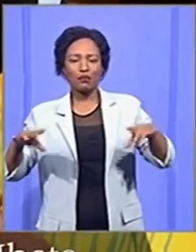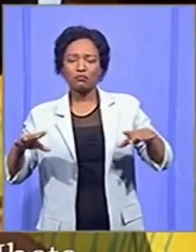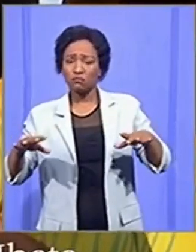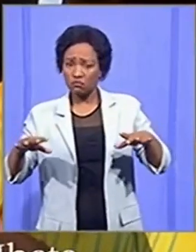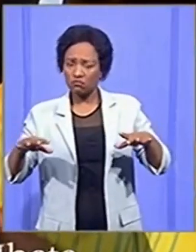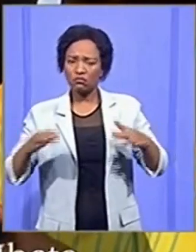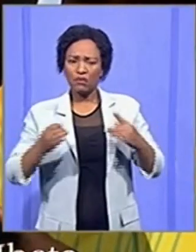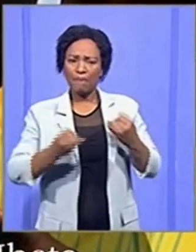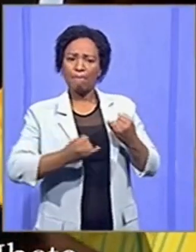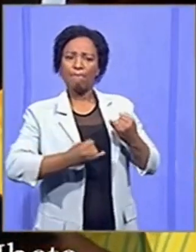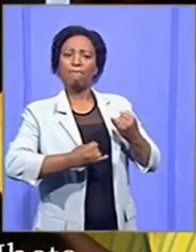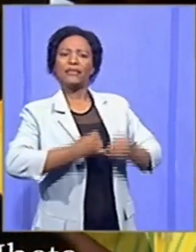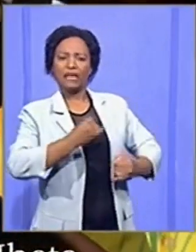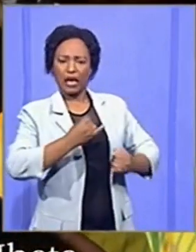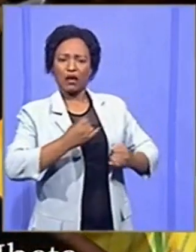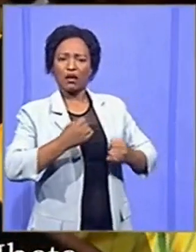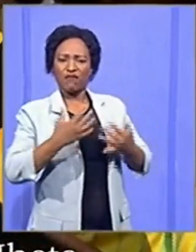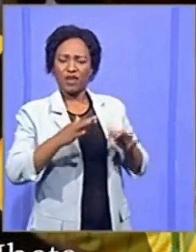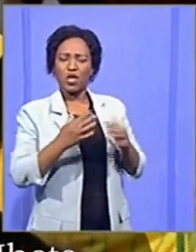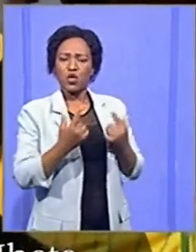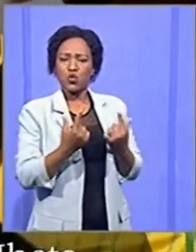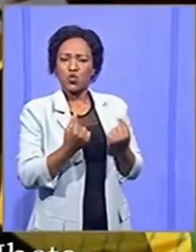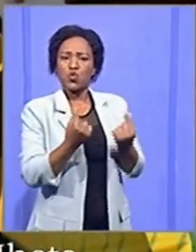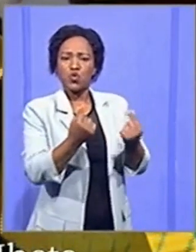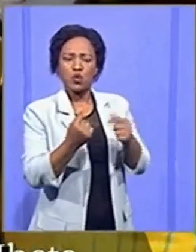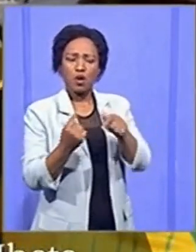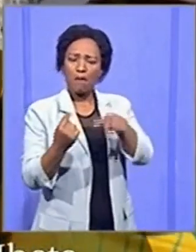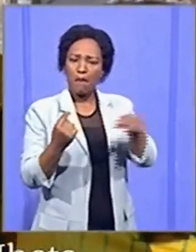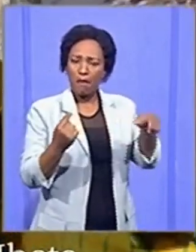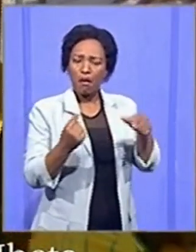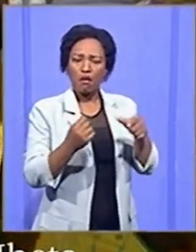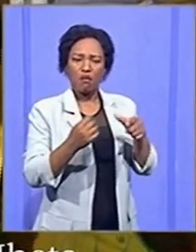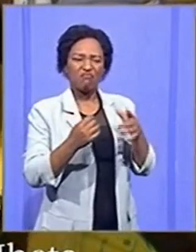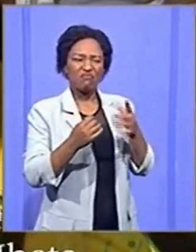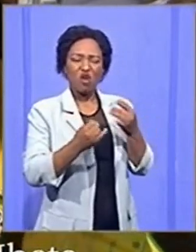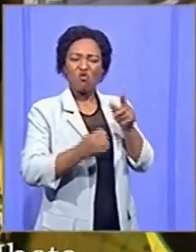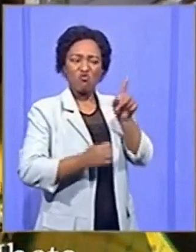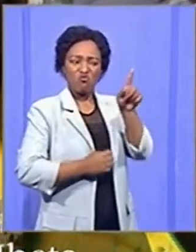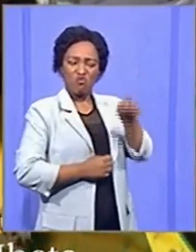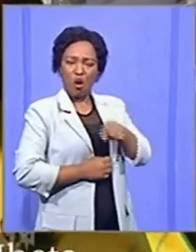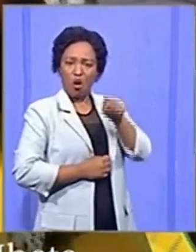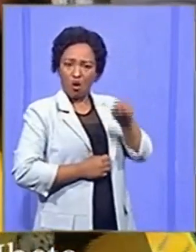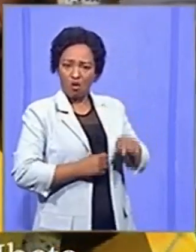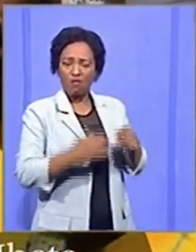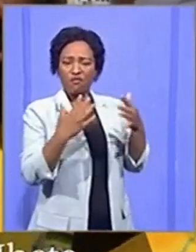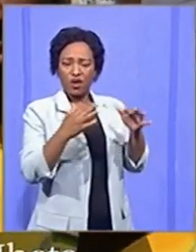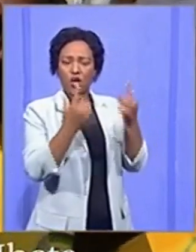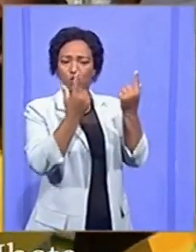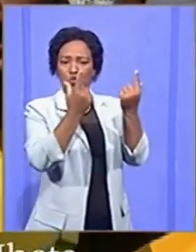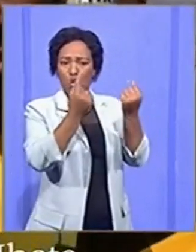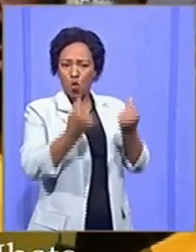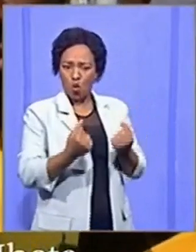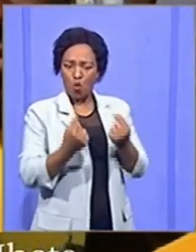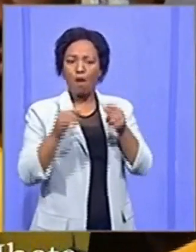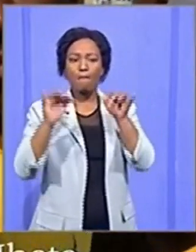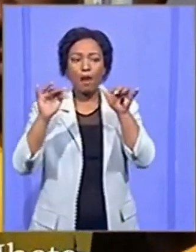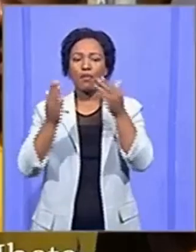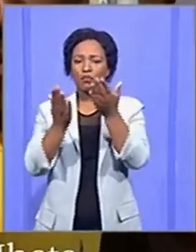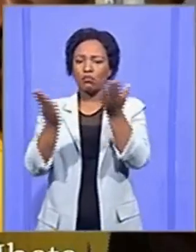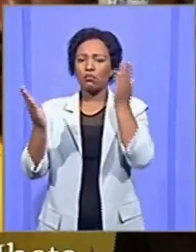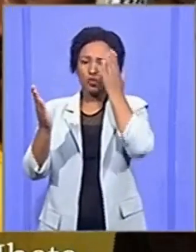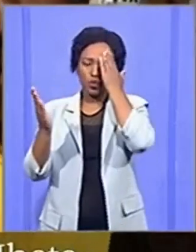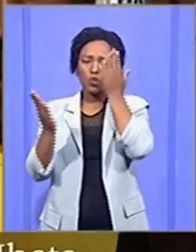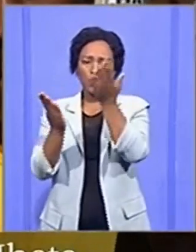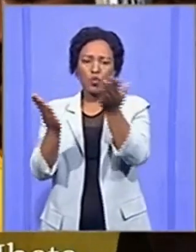that have been made by individuals. There are some wrong things that have been done. As we know, we publicly know the